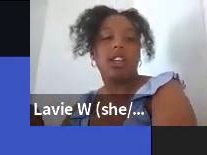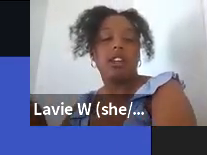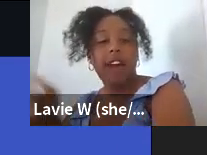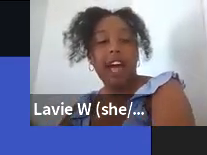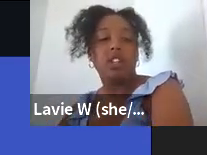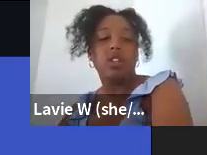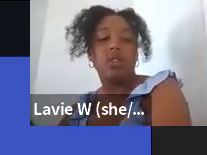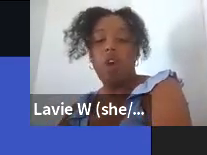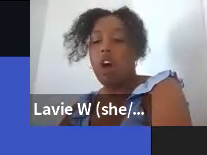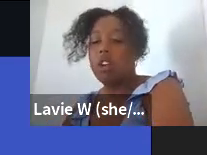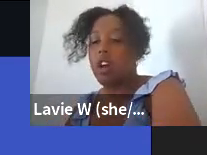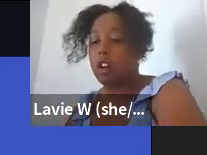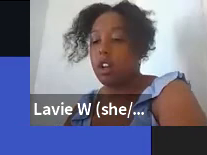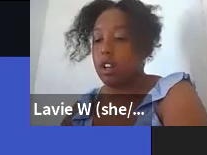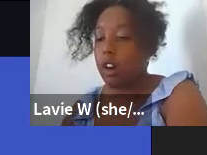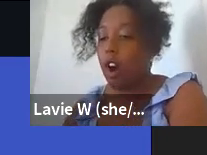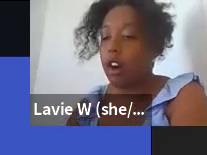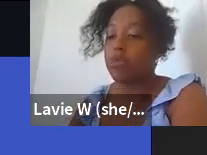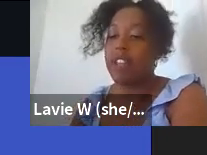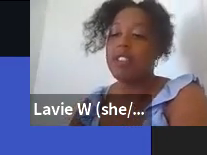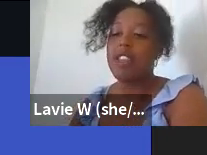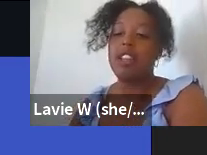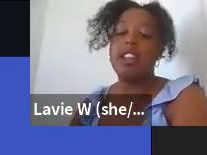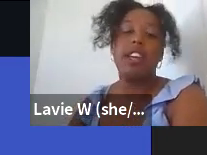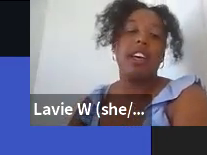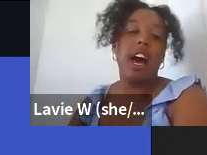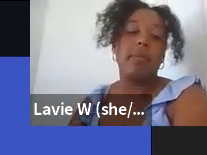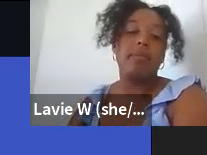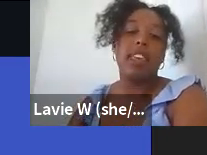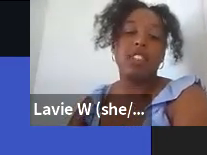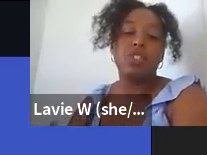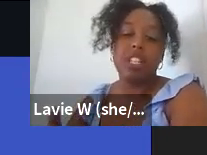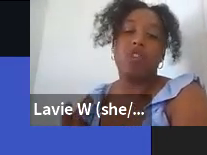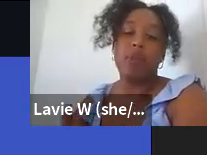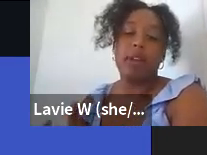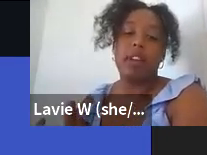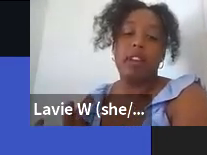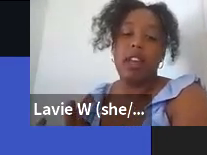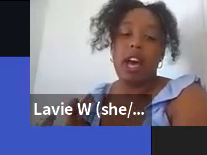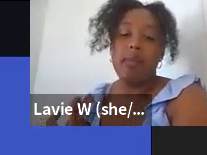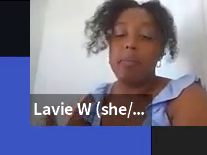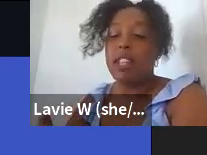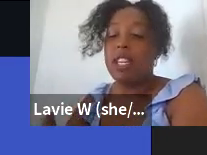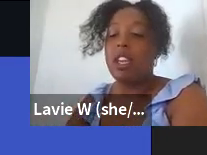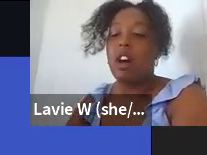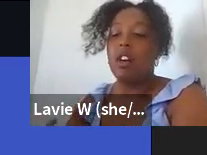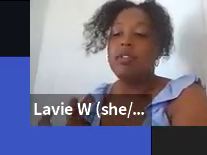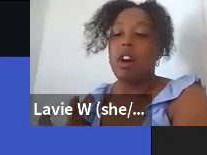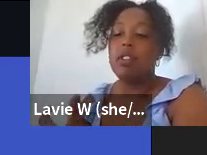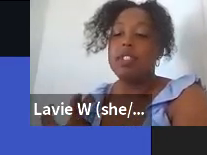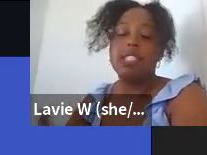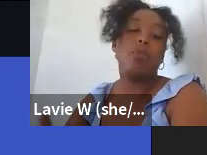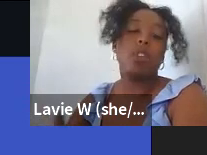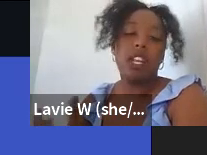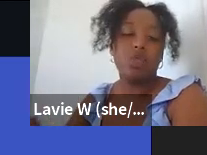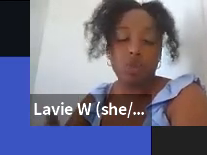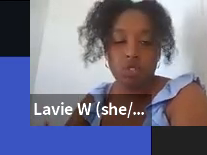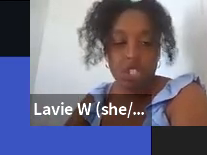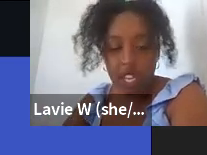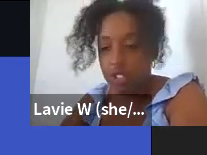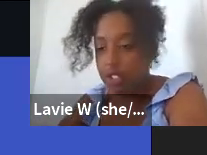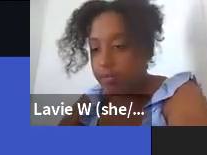commodity value on our art rather than its transforming ability of